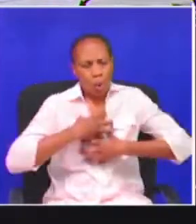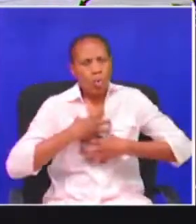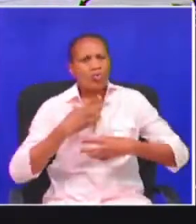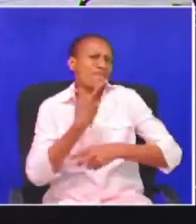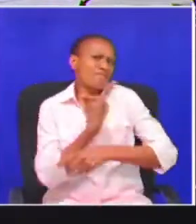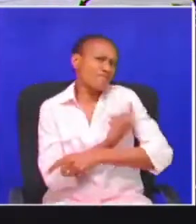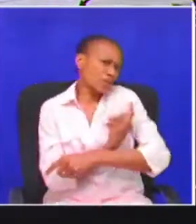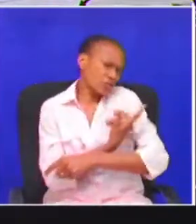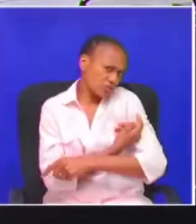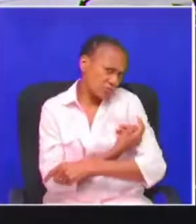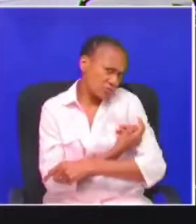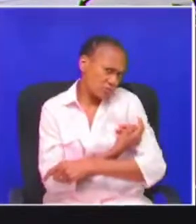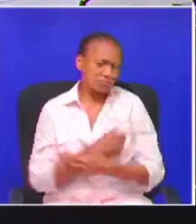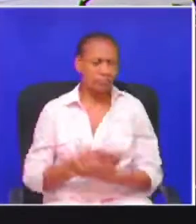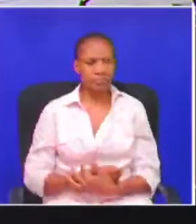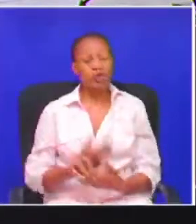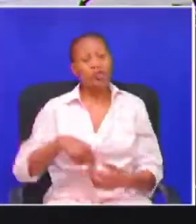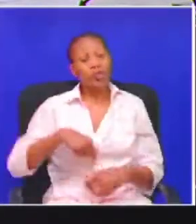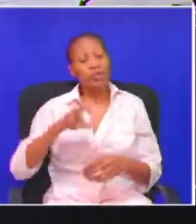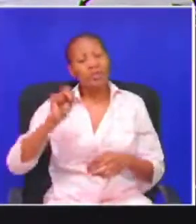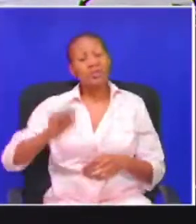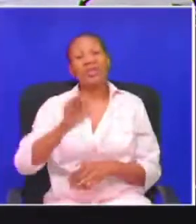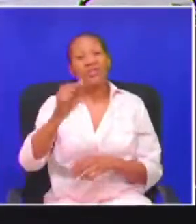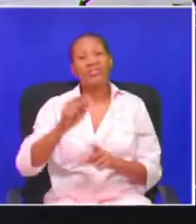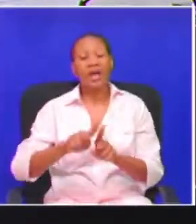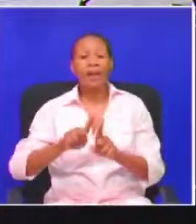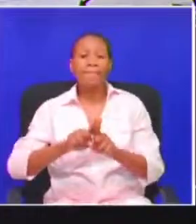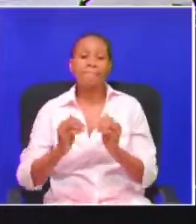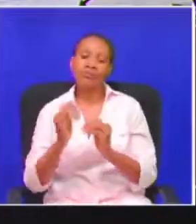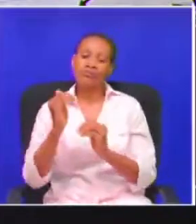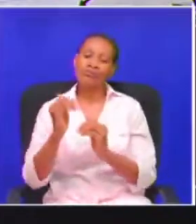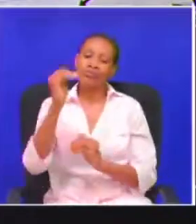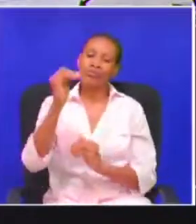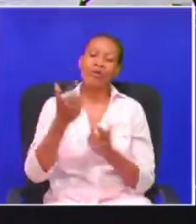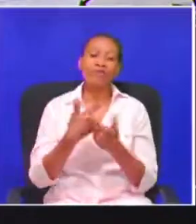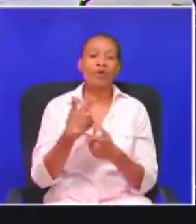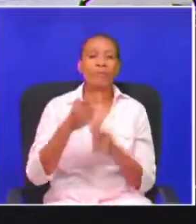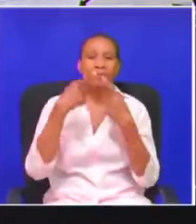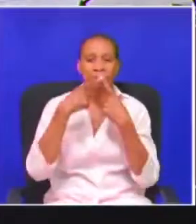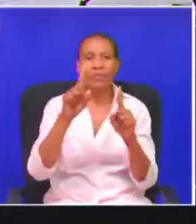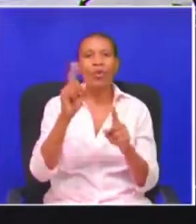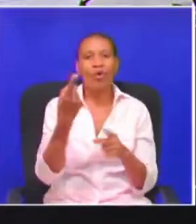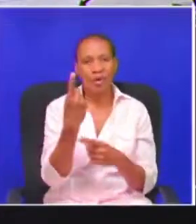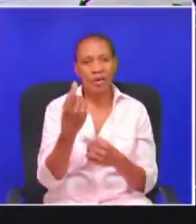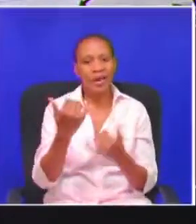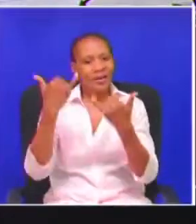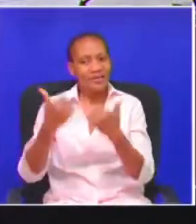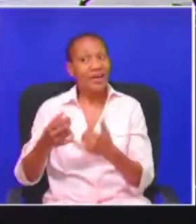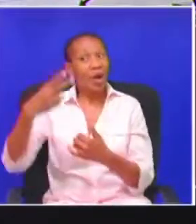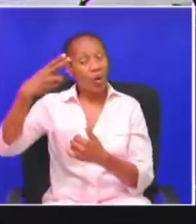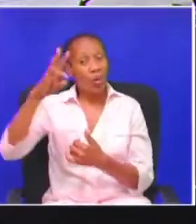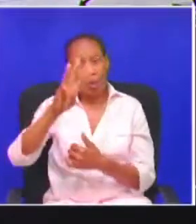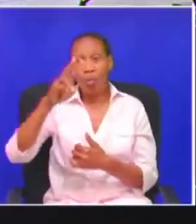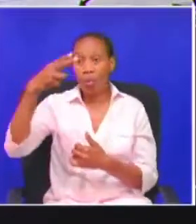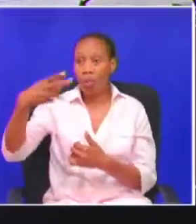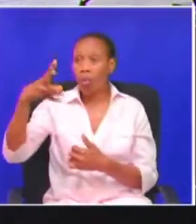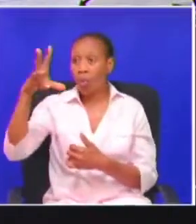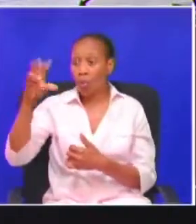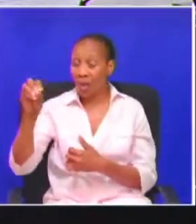from message to engagement, and it is now at the World Trade Organization leading